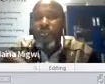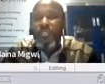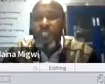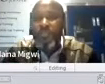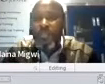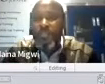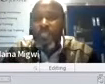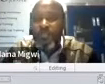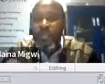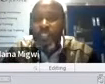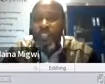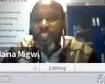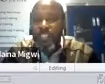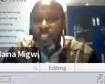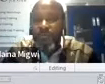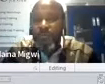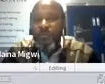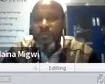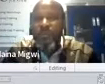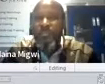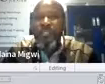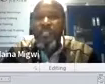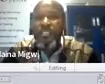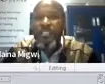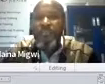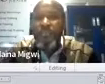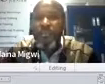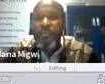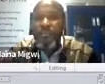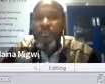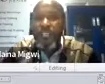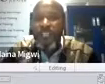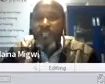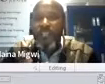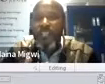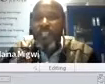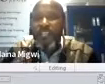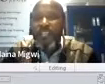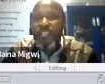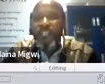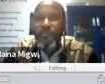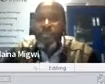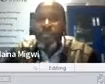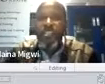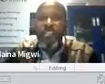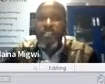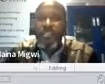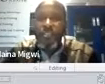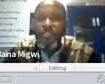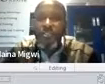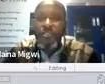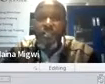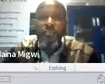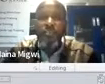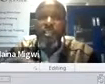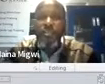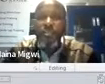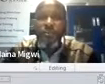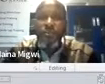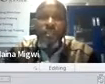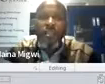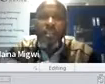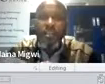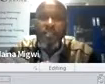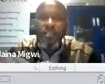solution to the matter is made by the parties in dispute. There is a freedom and flexibility regarding the procedure and decisions